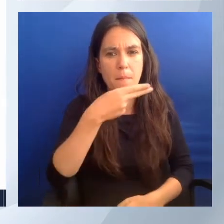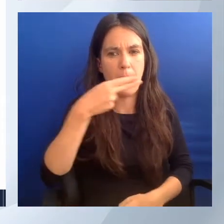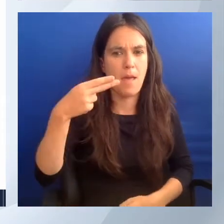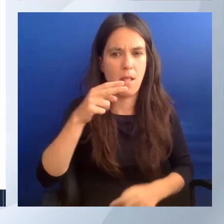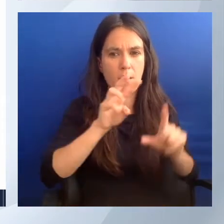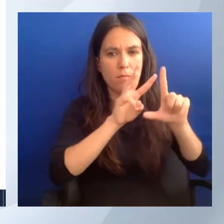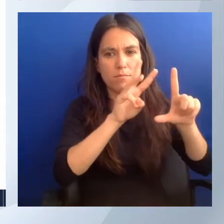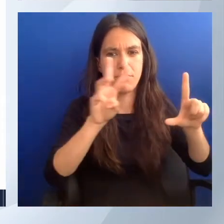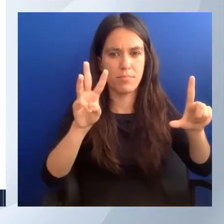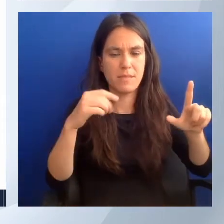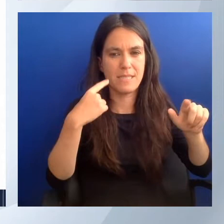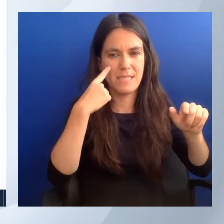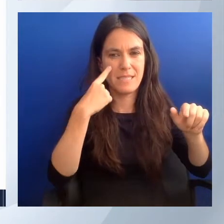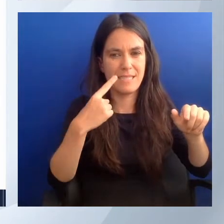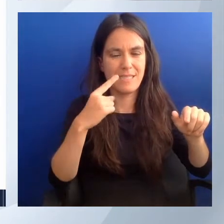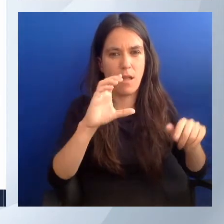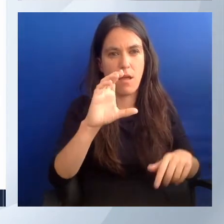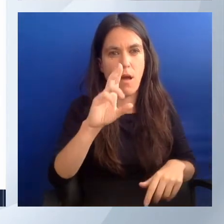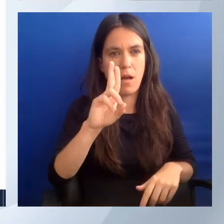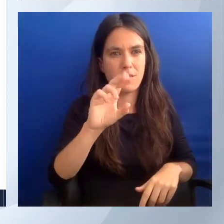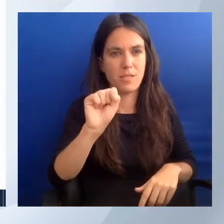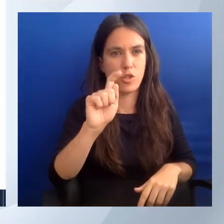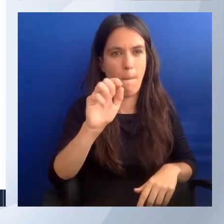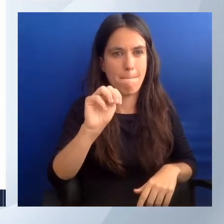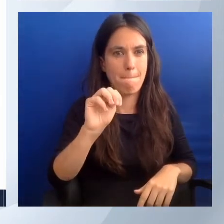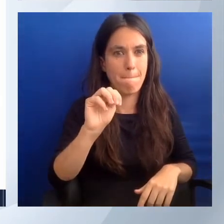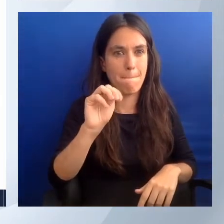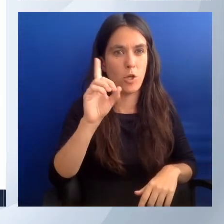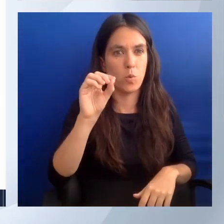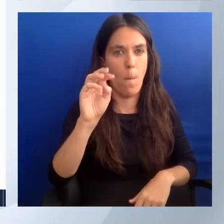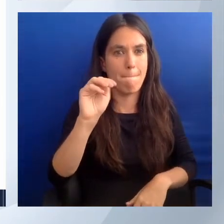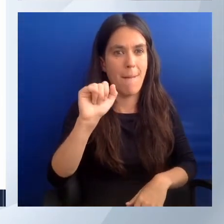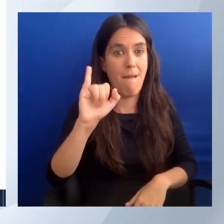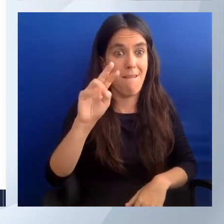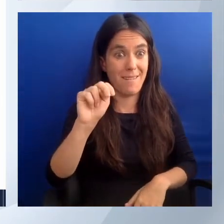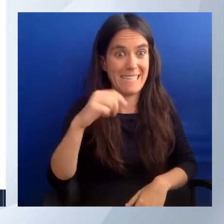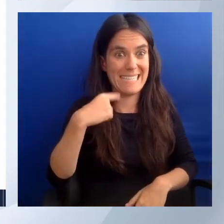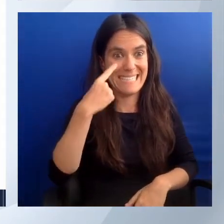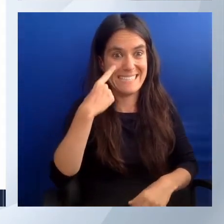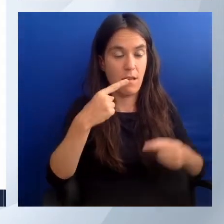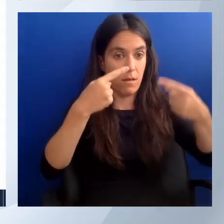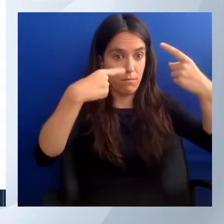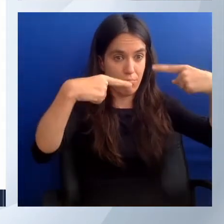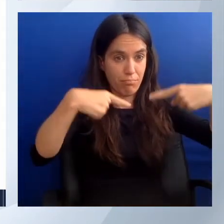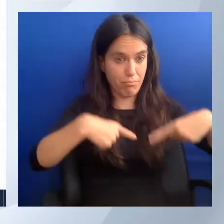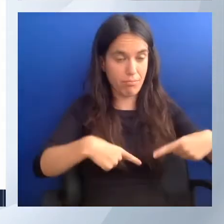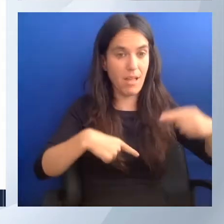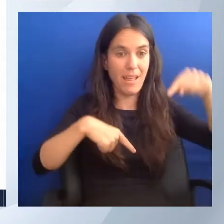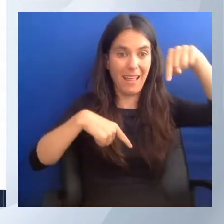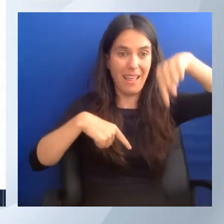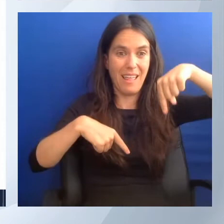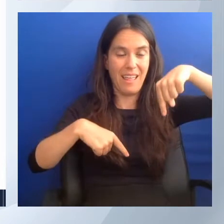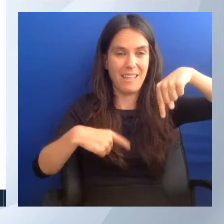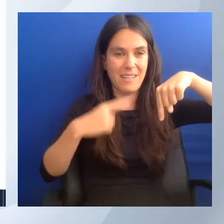add a custom domain to my Blob Storage. I don't need it there. What I did is I specified a CDN, a content delivery